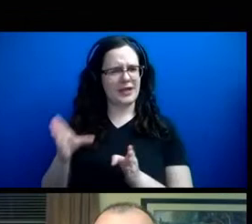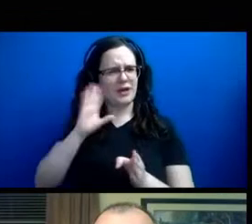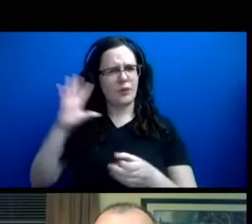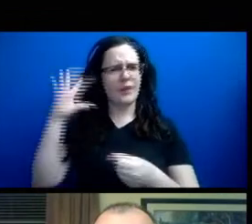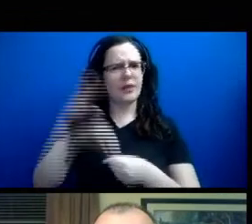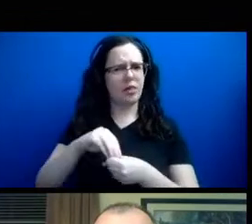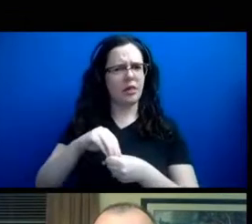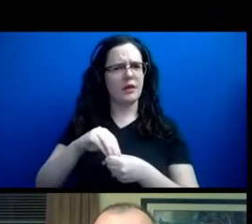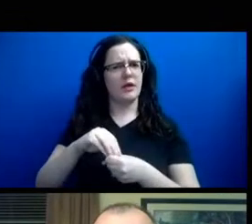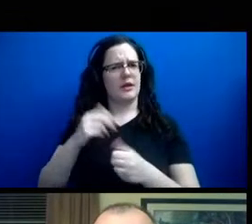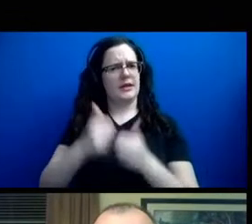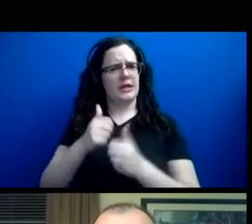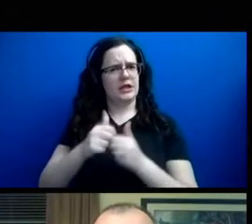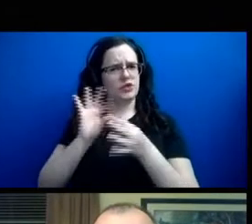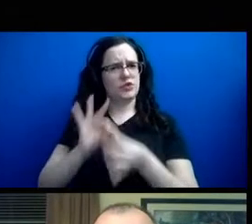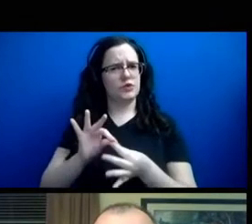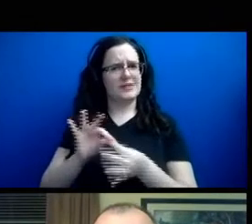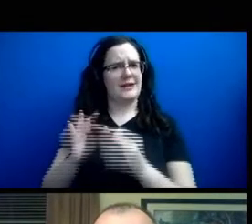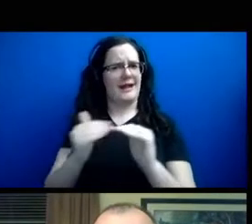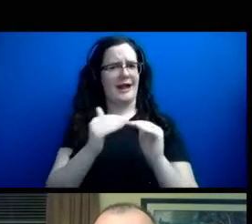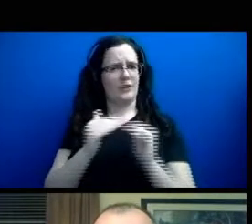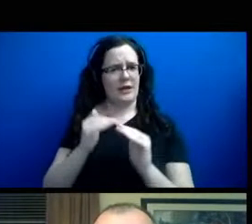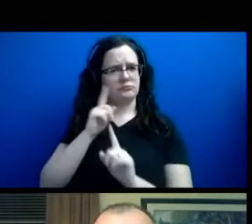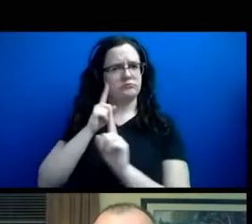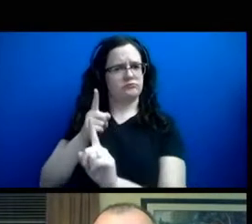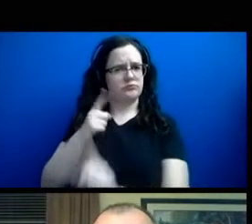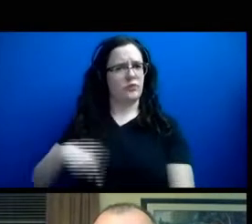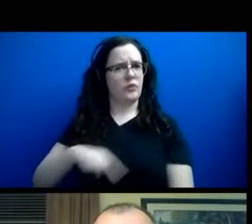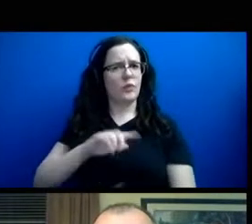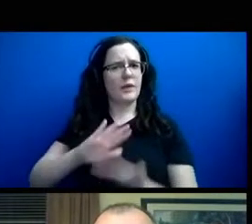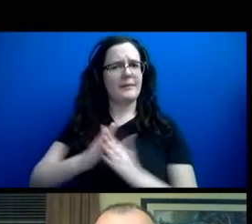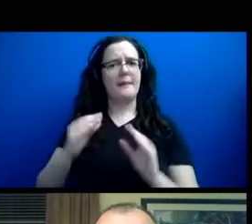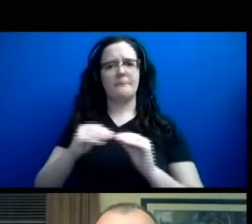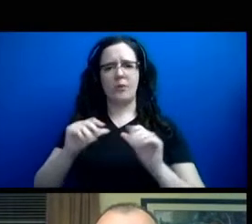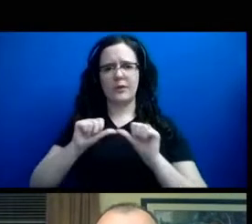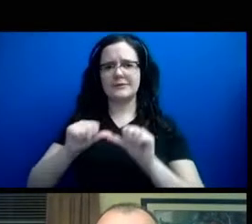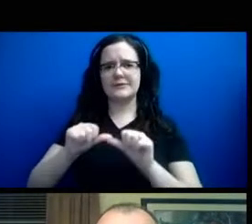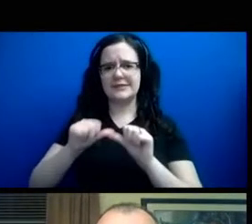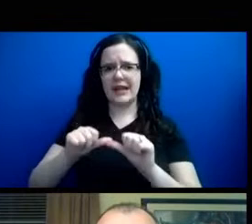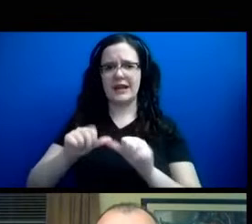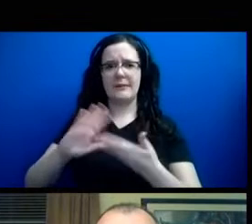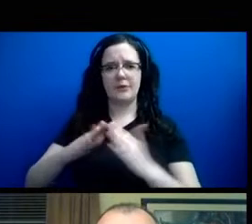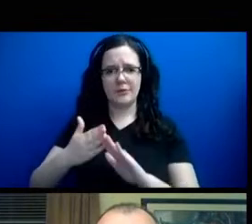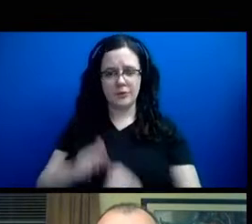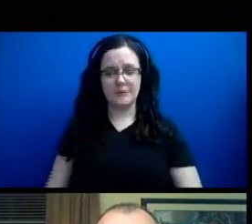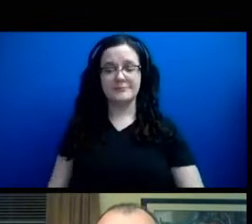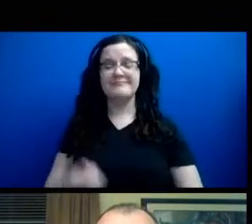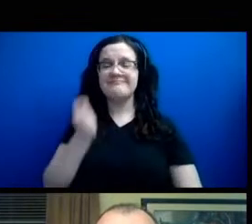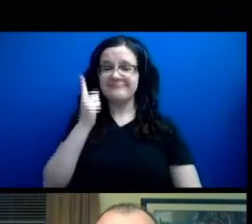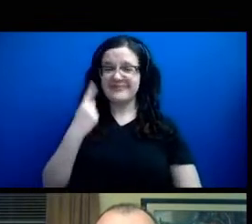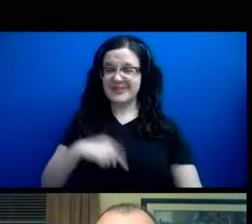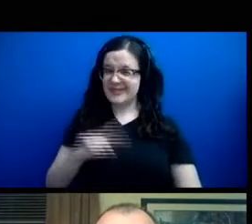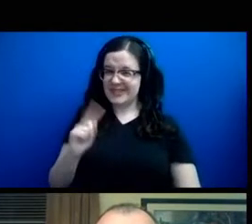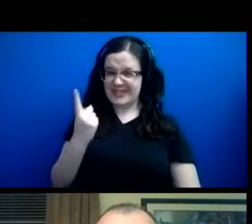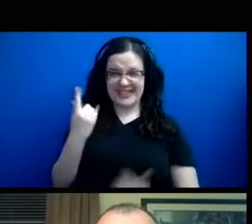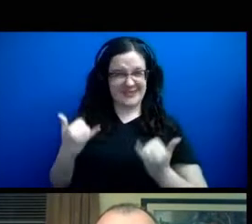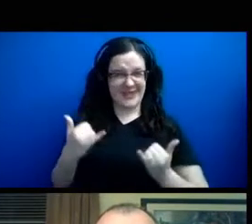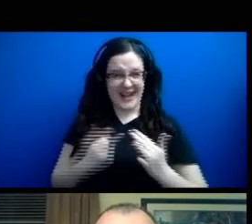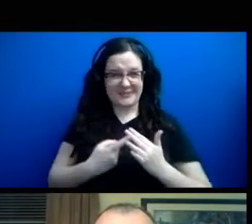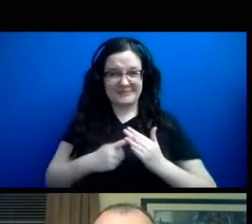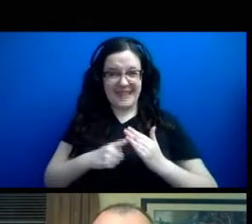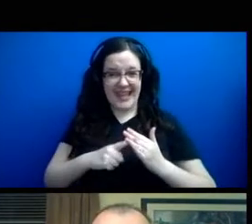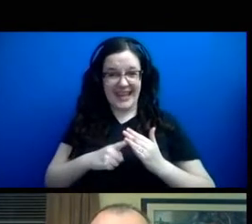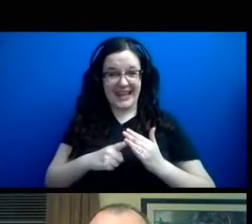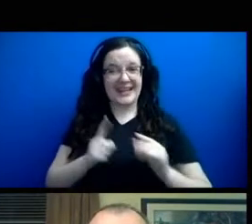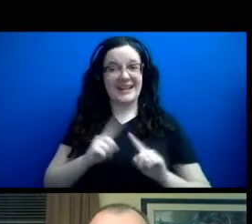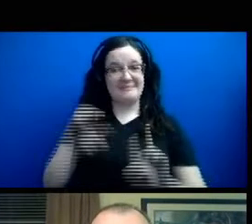a more sustainable community. We're just beginning, but this Idea Plan will be a roadmap